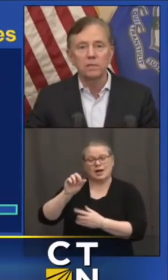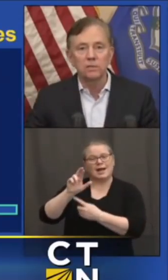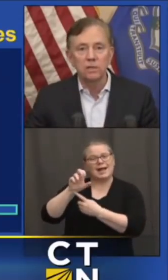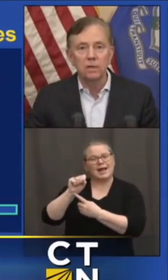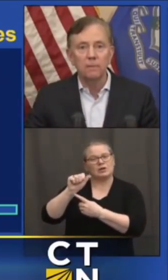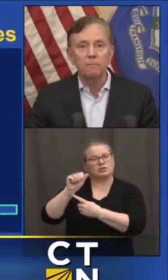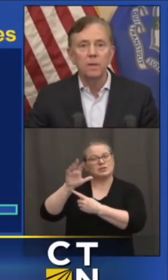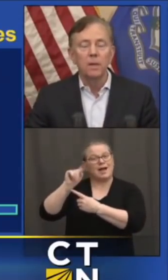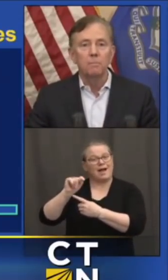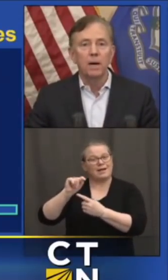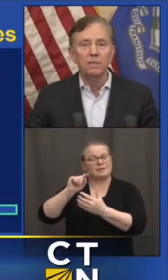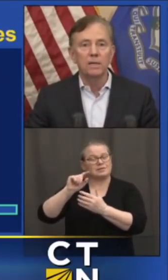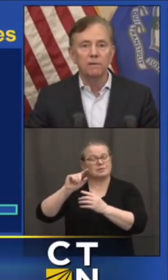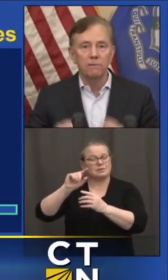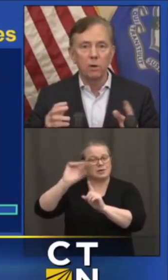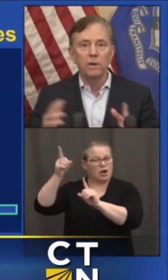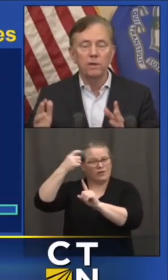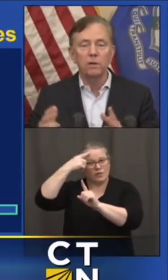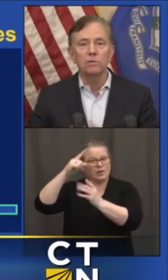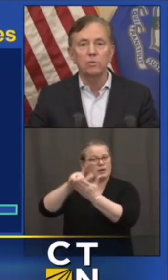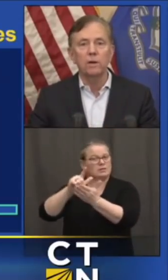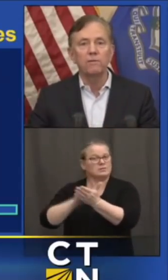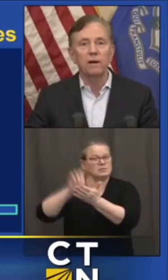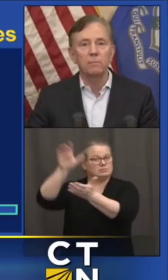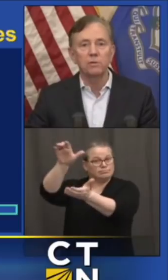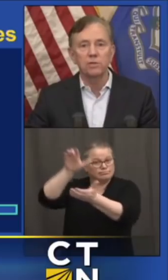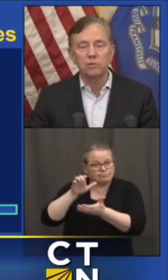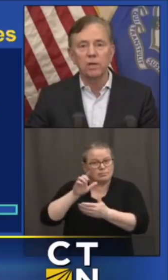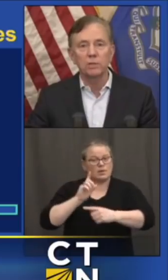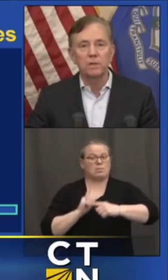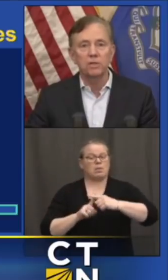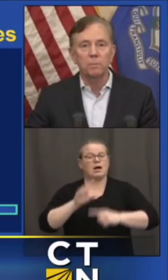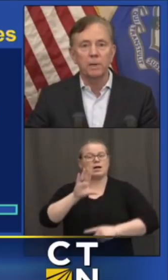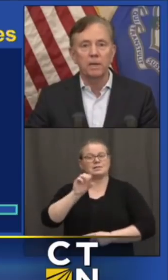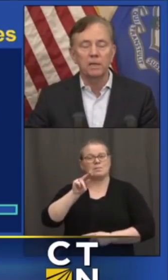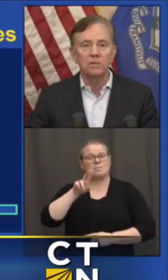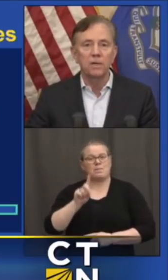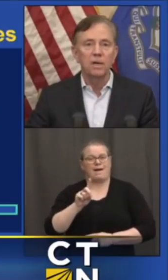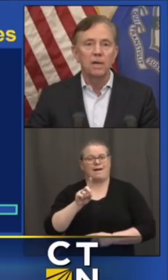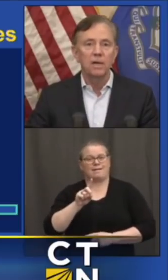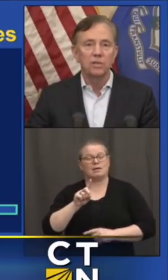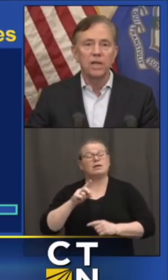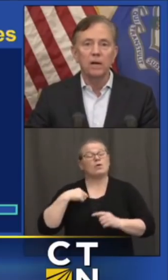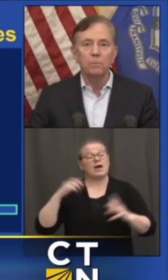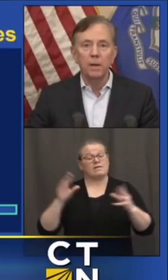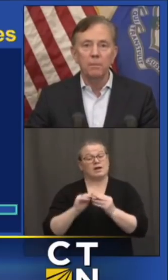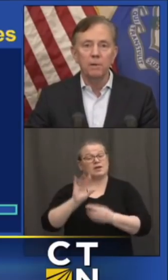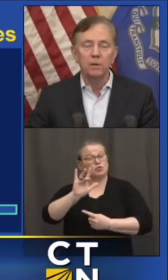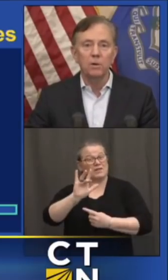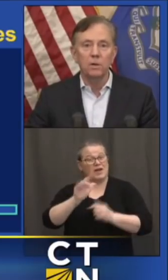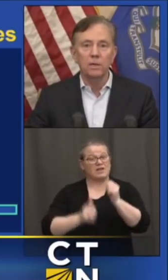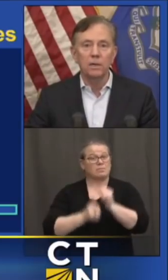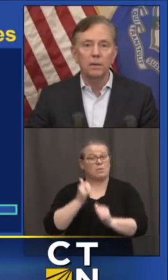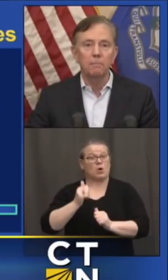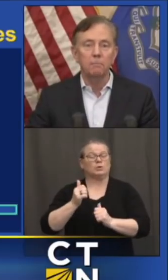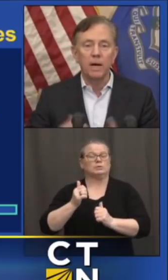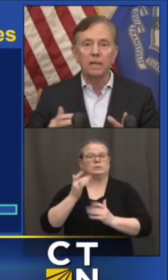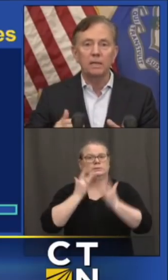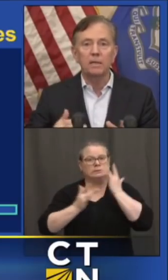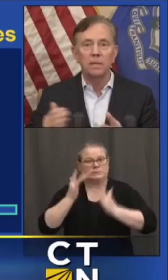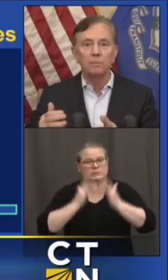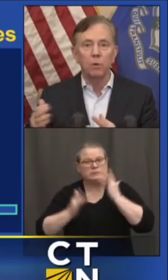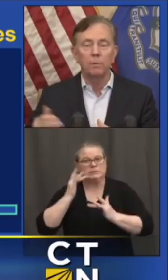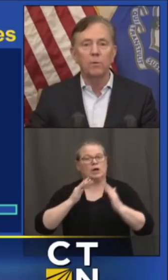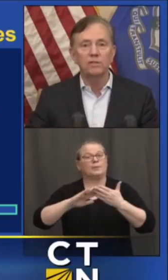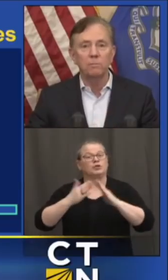as well as bonding, going to those 25 most distressed municipalities as a down payment on